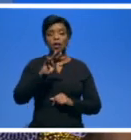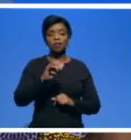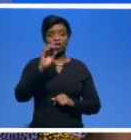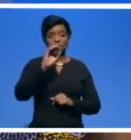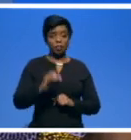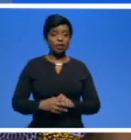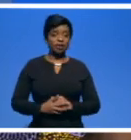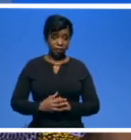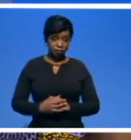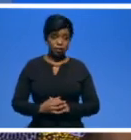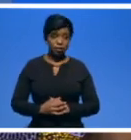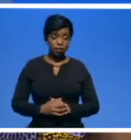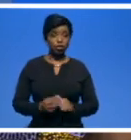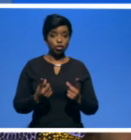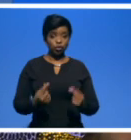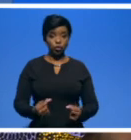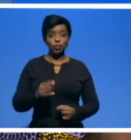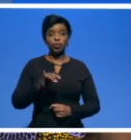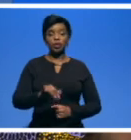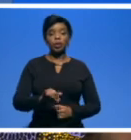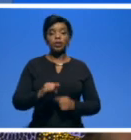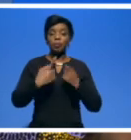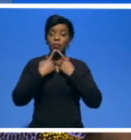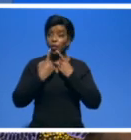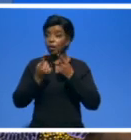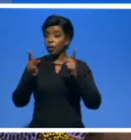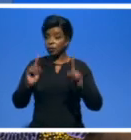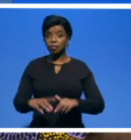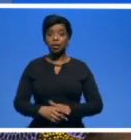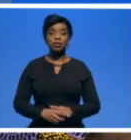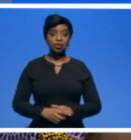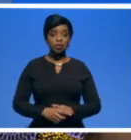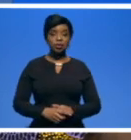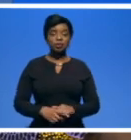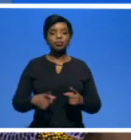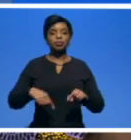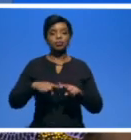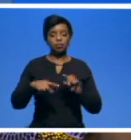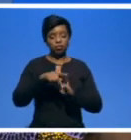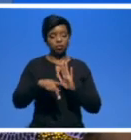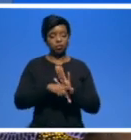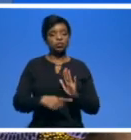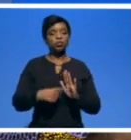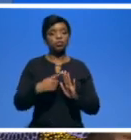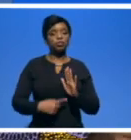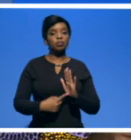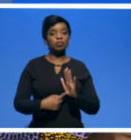How we to a pronouncement, ili hore our procurement policies hadi